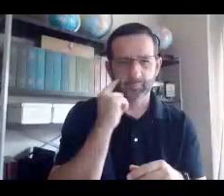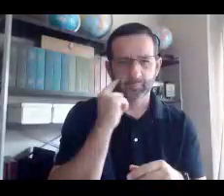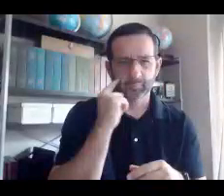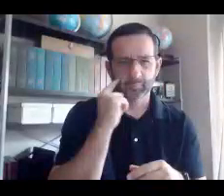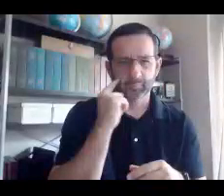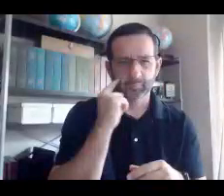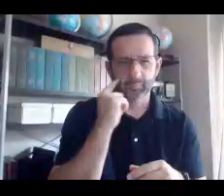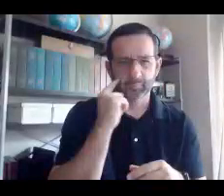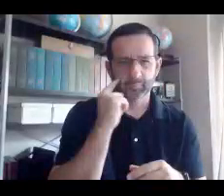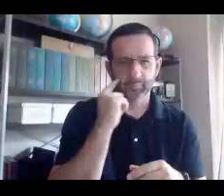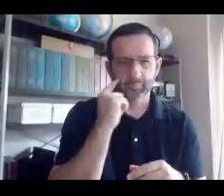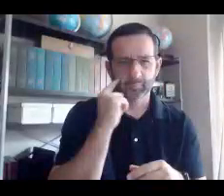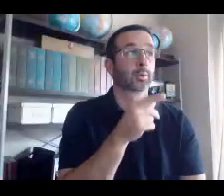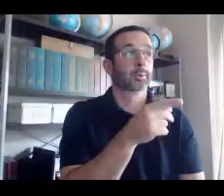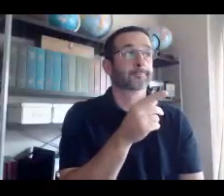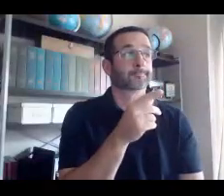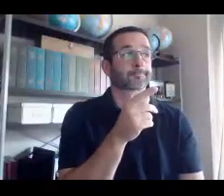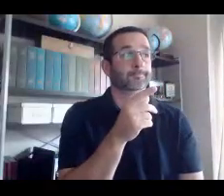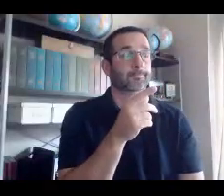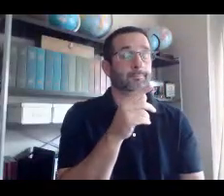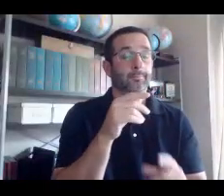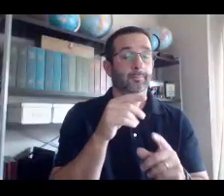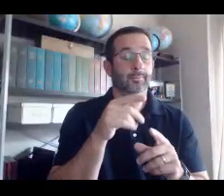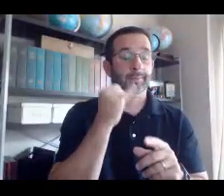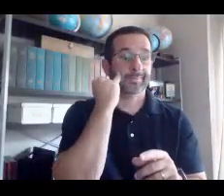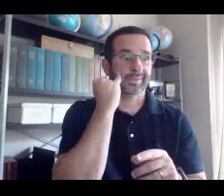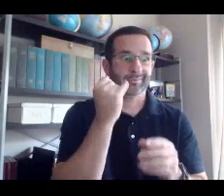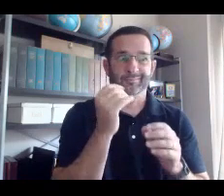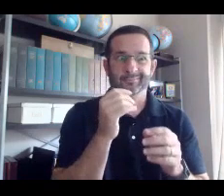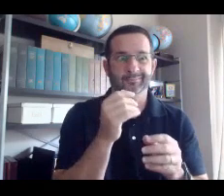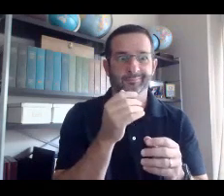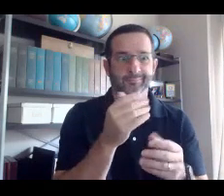roughly 2/3 of our awardees.